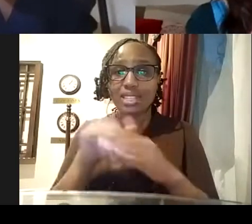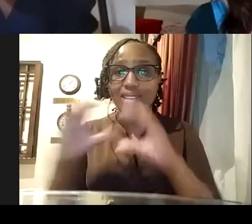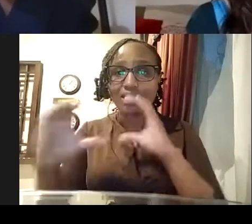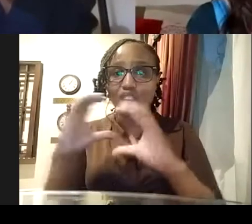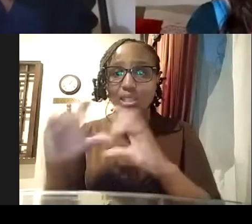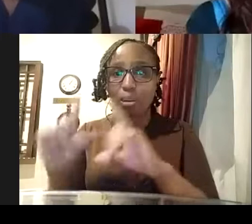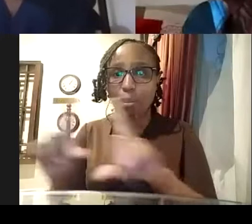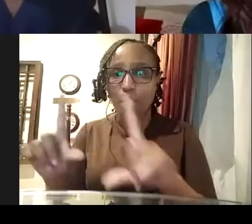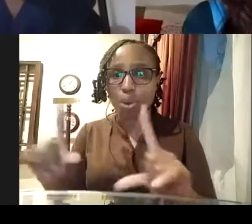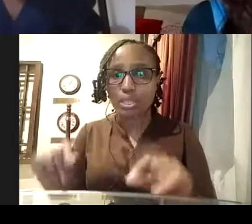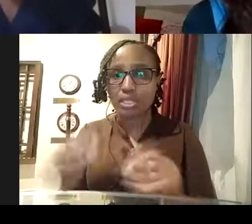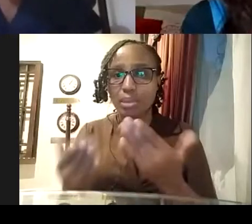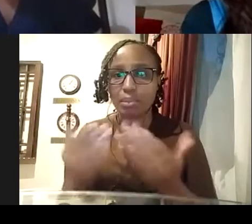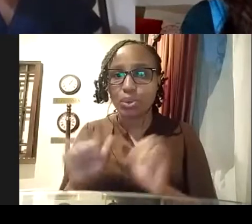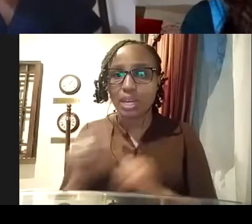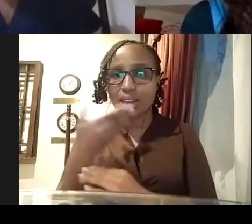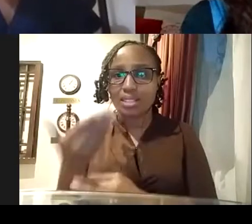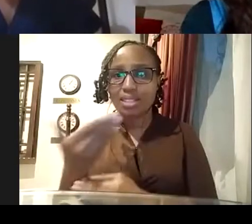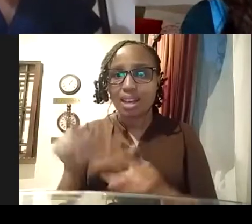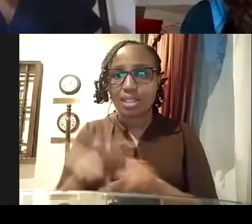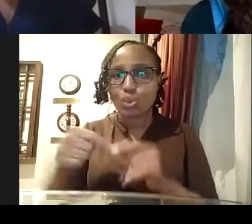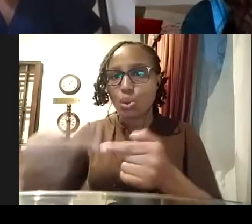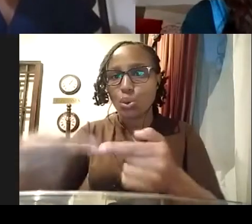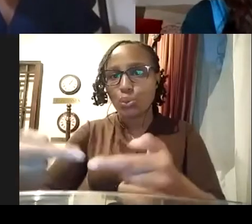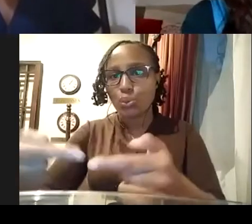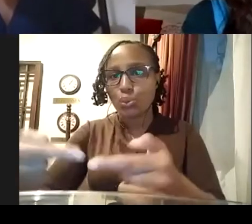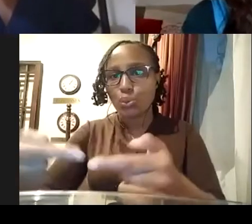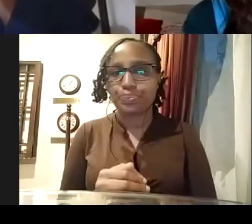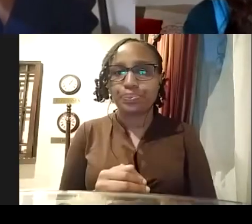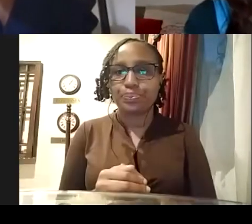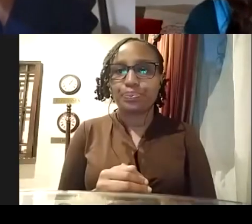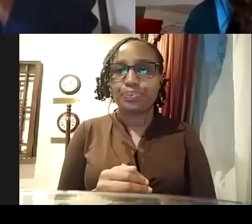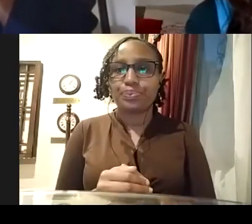like to answer some questions as we go? Let me have a look.